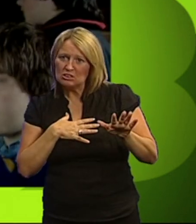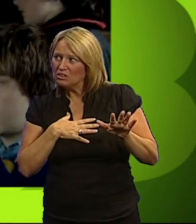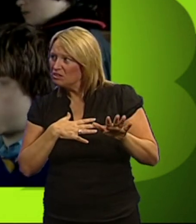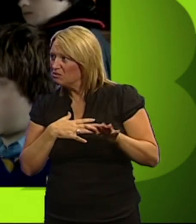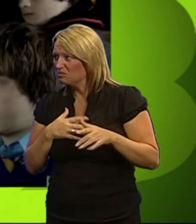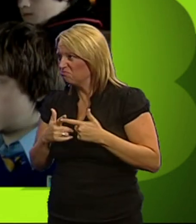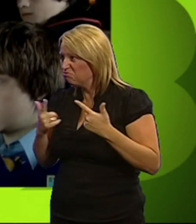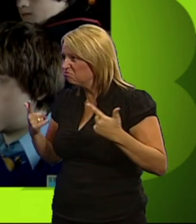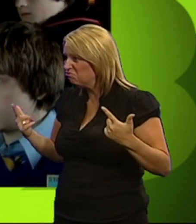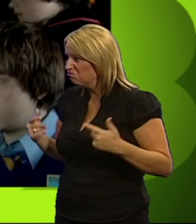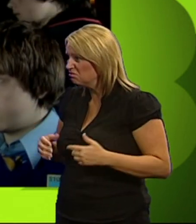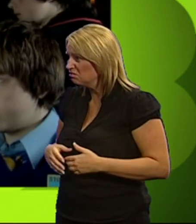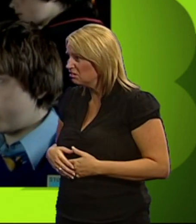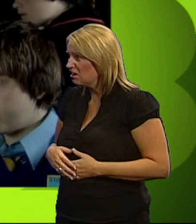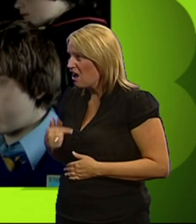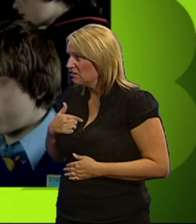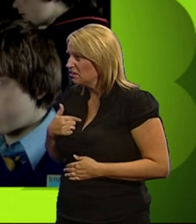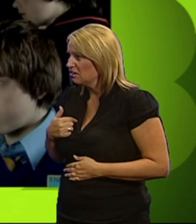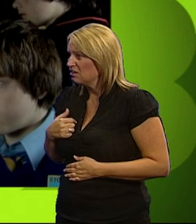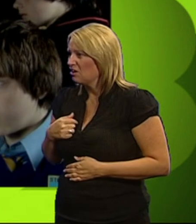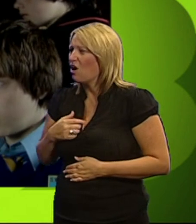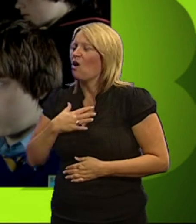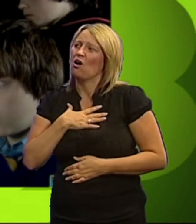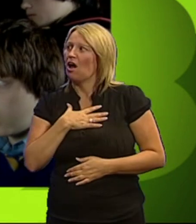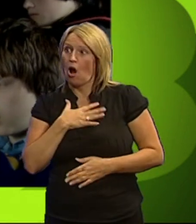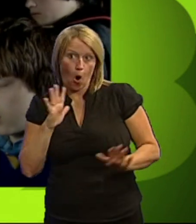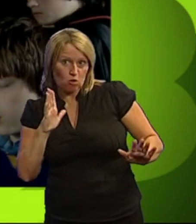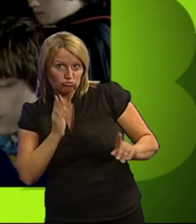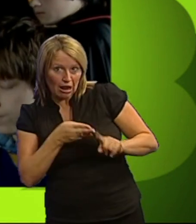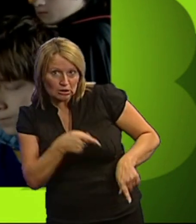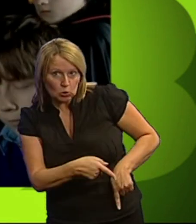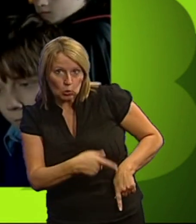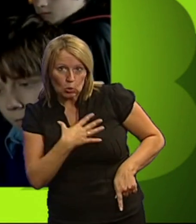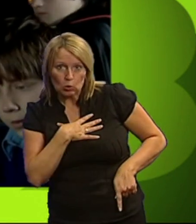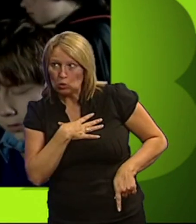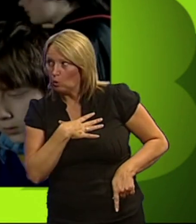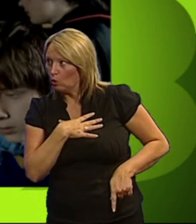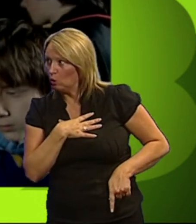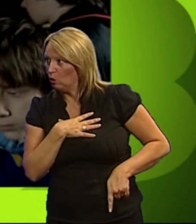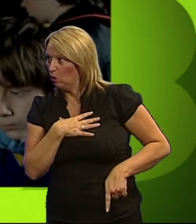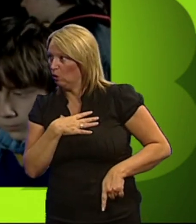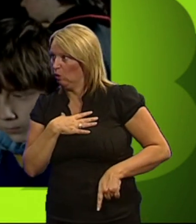Not that much, I haven't. Oh, Vlad, I didn't recognize you.